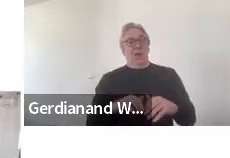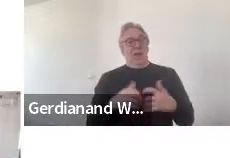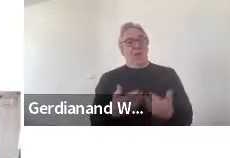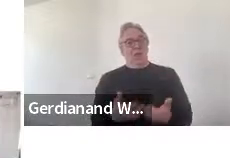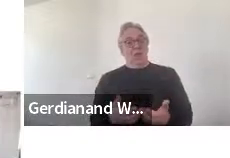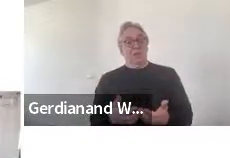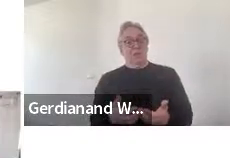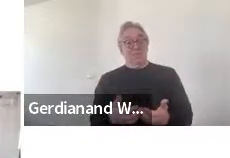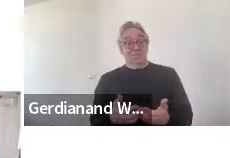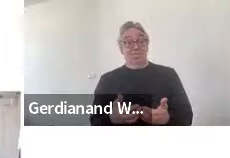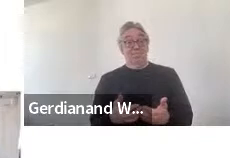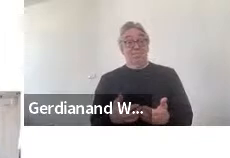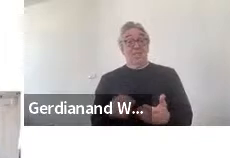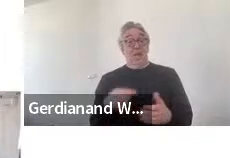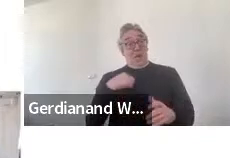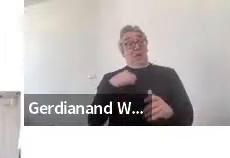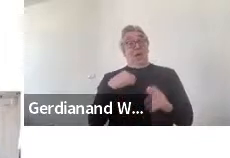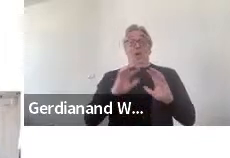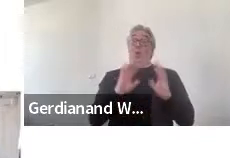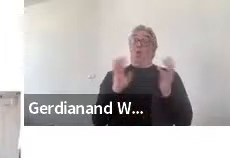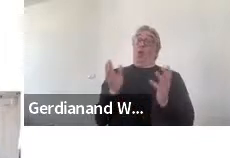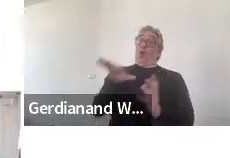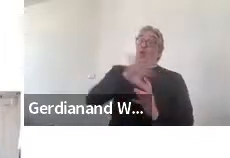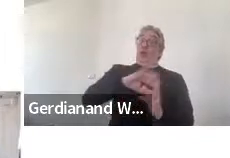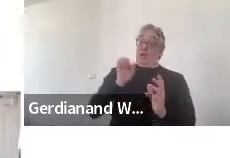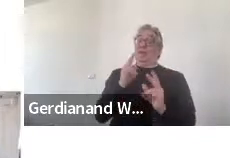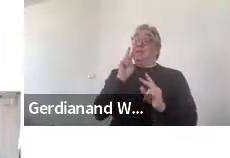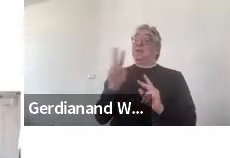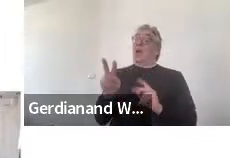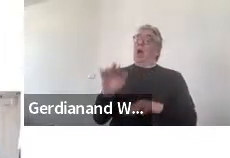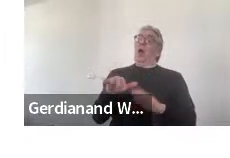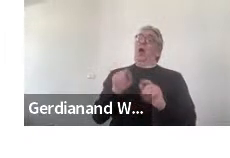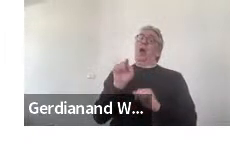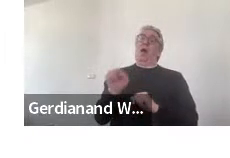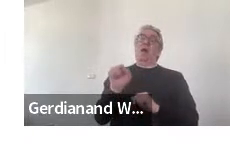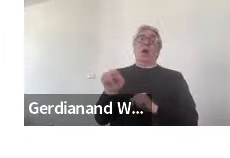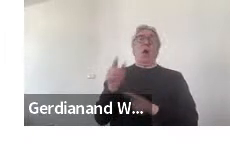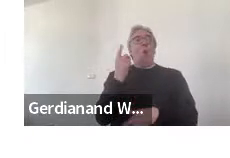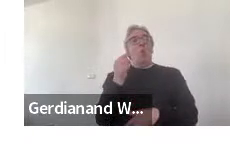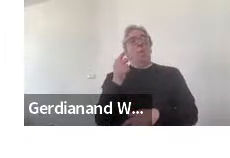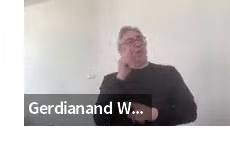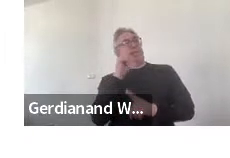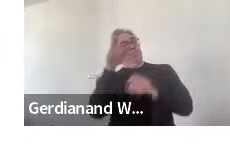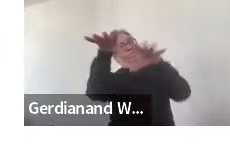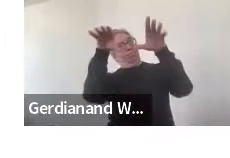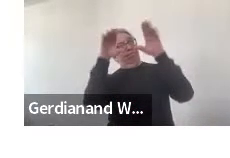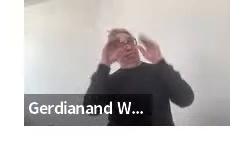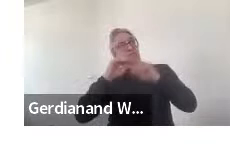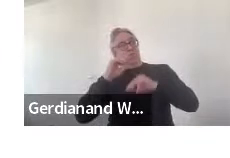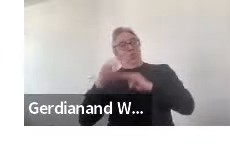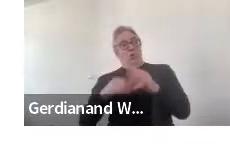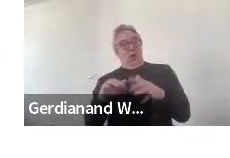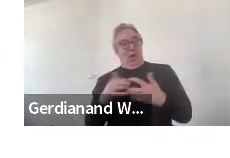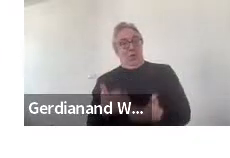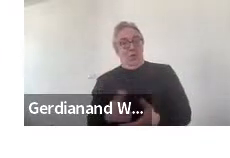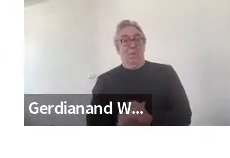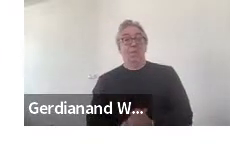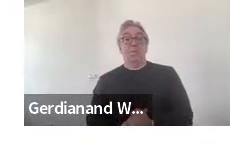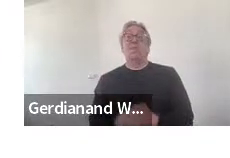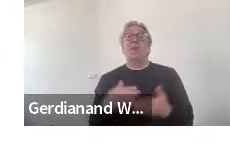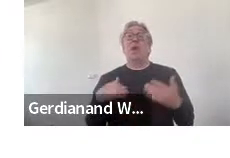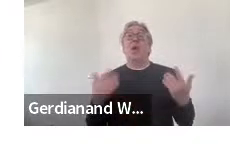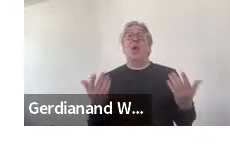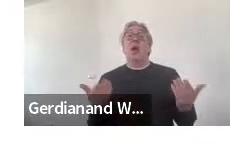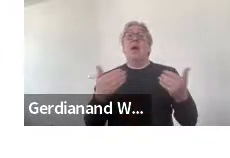into local realities. The study is accompanied by a photography